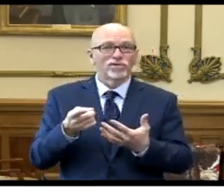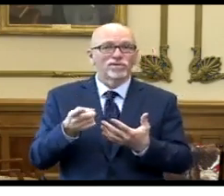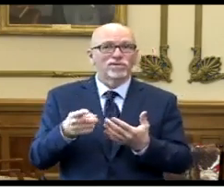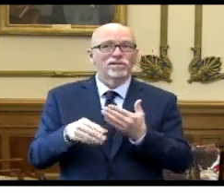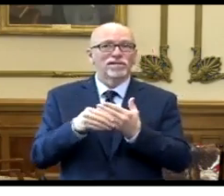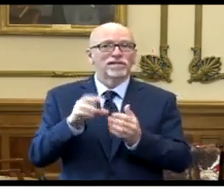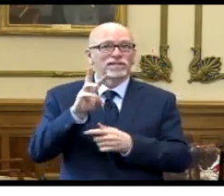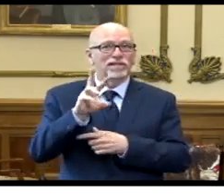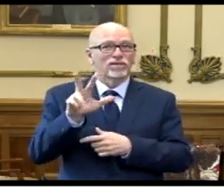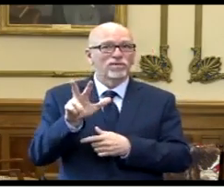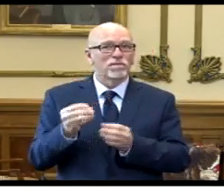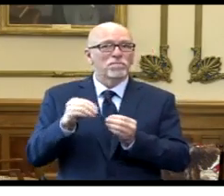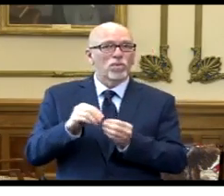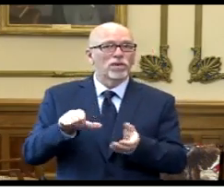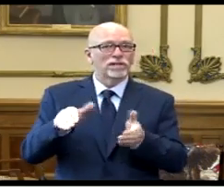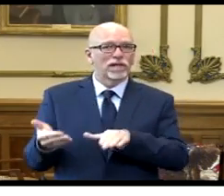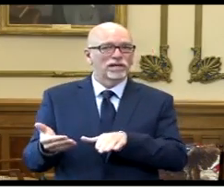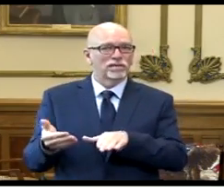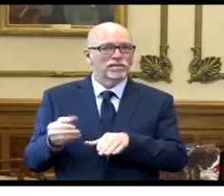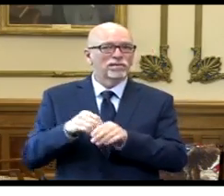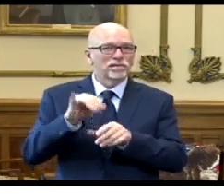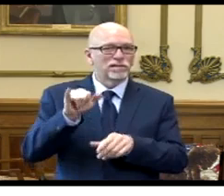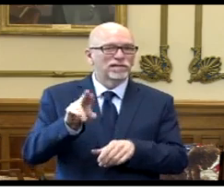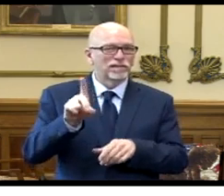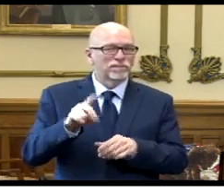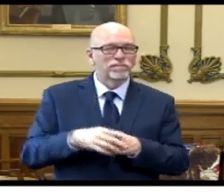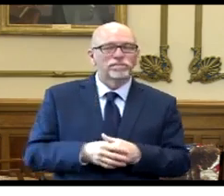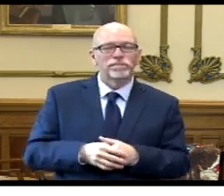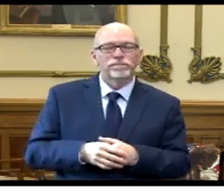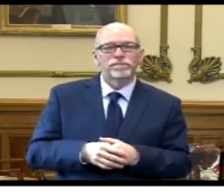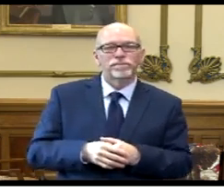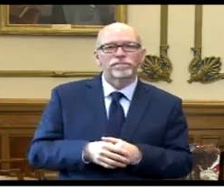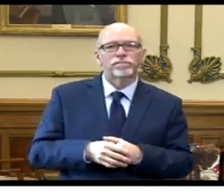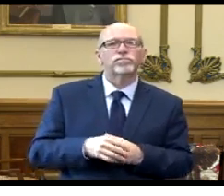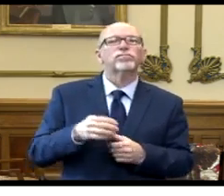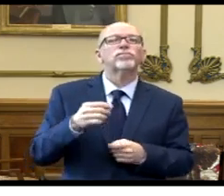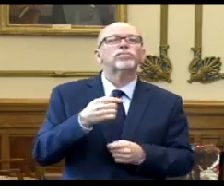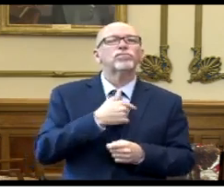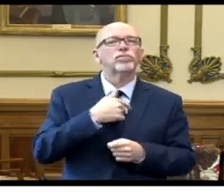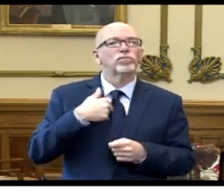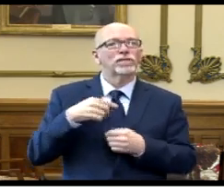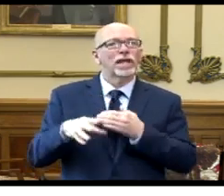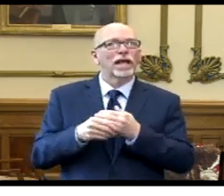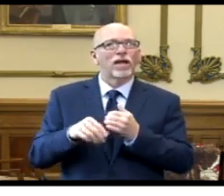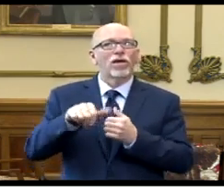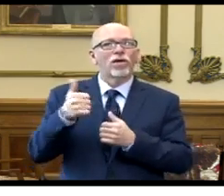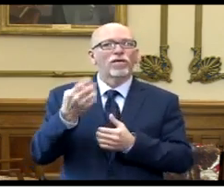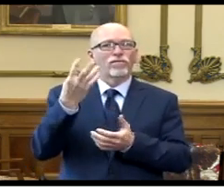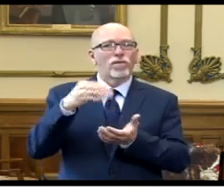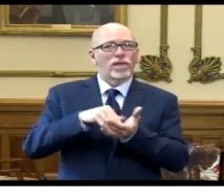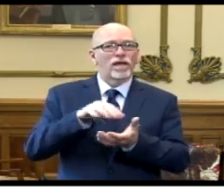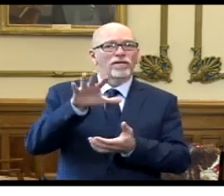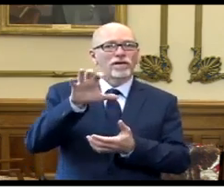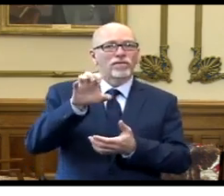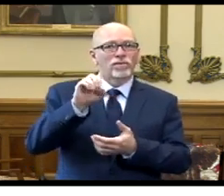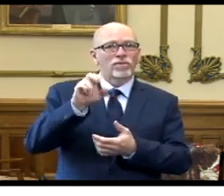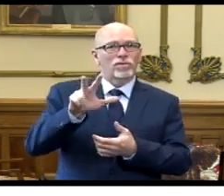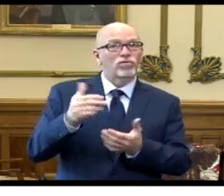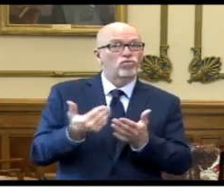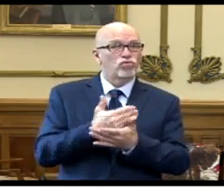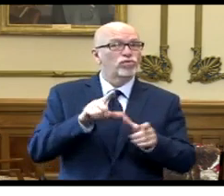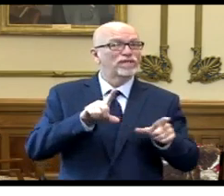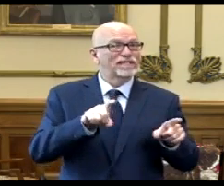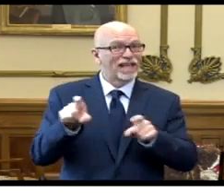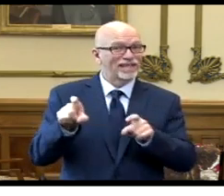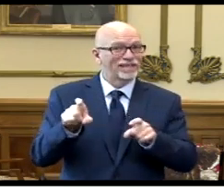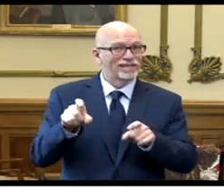added 63 additional deaths here in the state of Indiana. We did add an additional 4,503 new